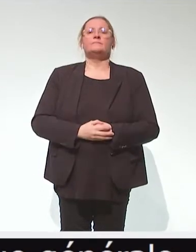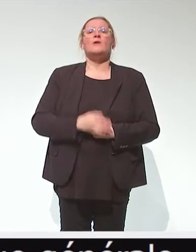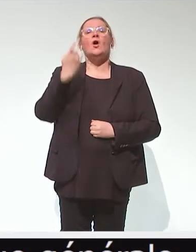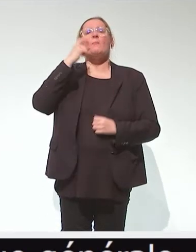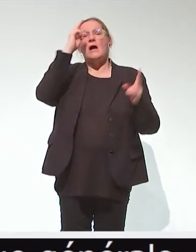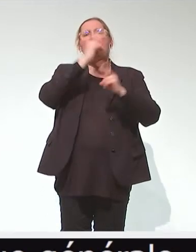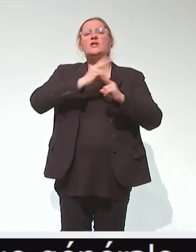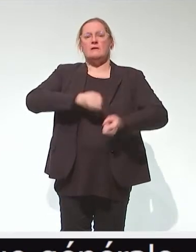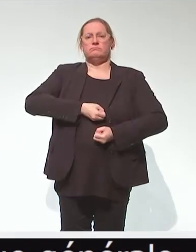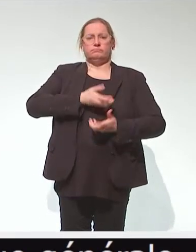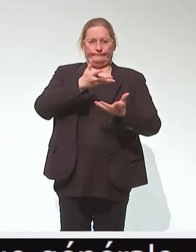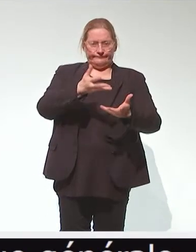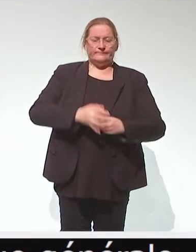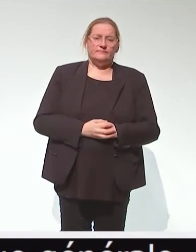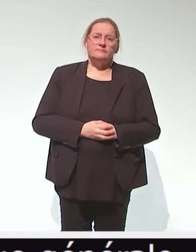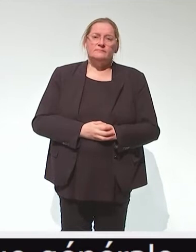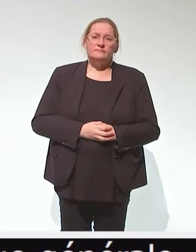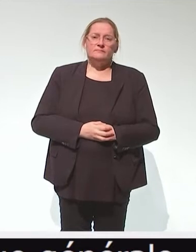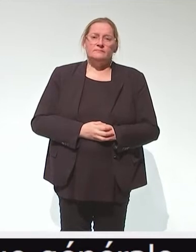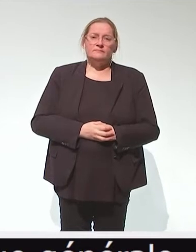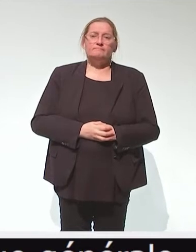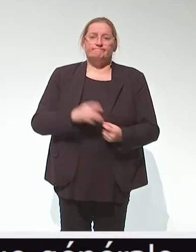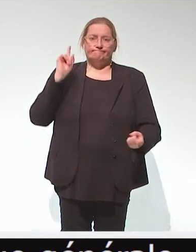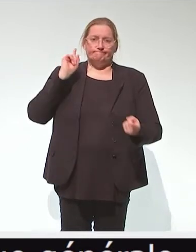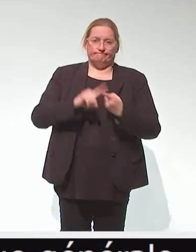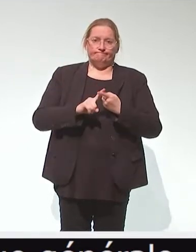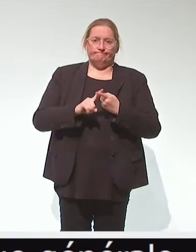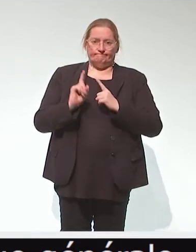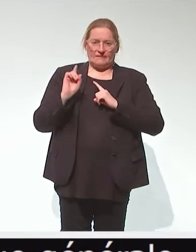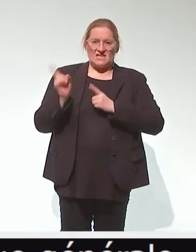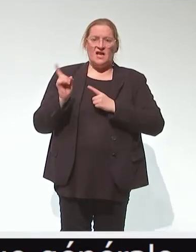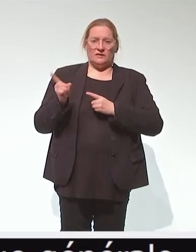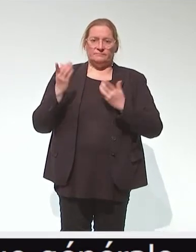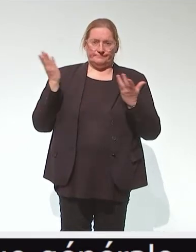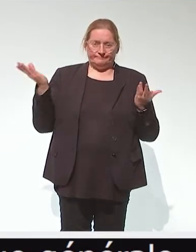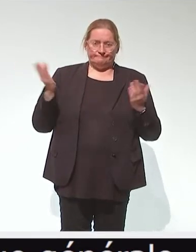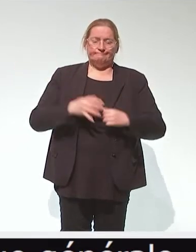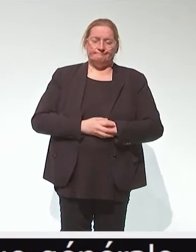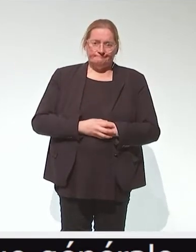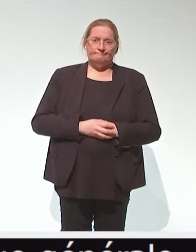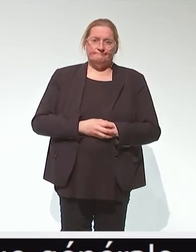Germany. The general observation is the fact that is linked